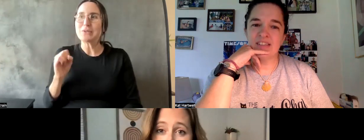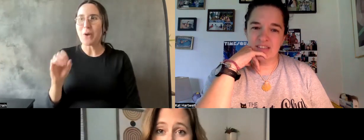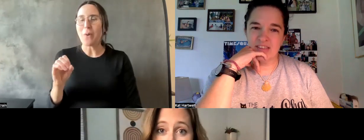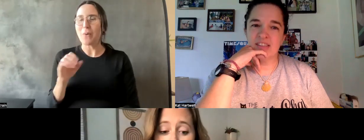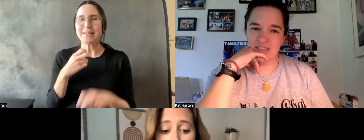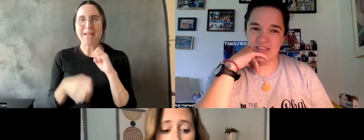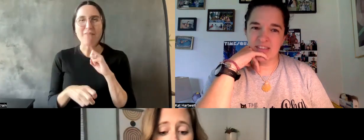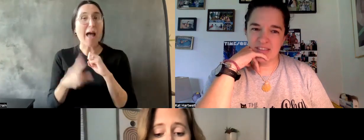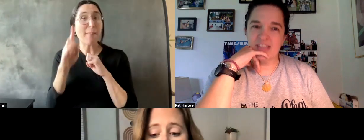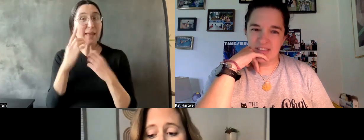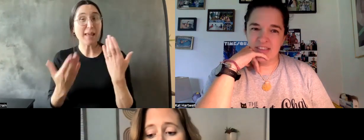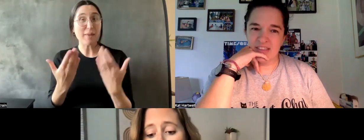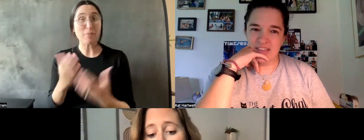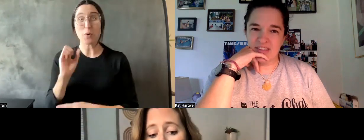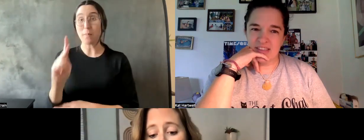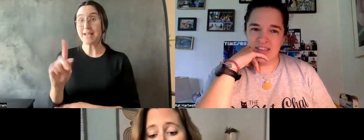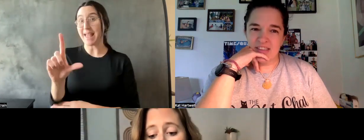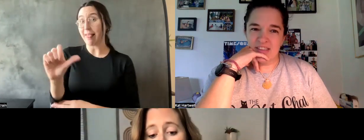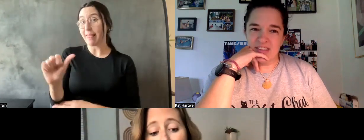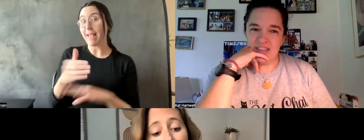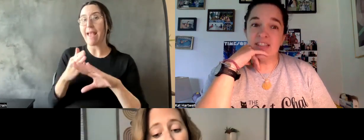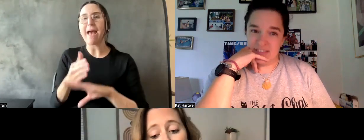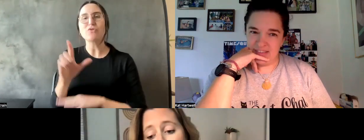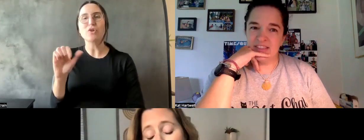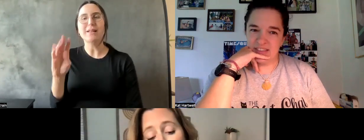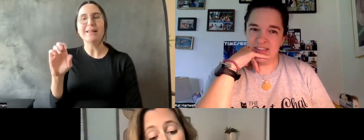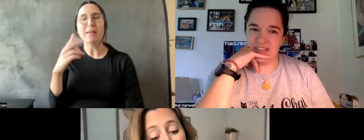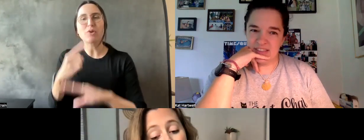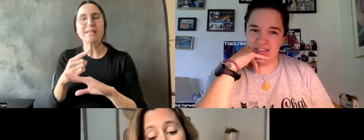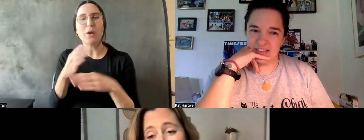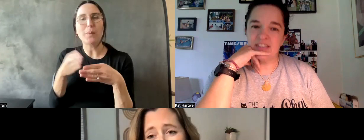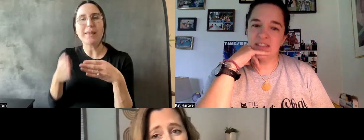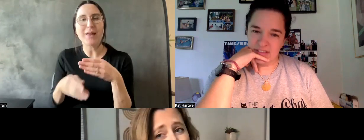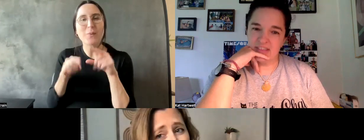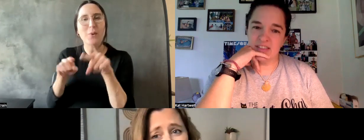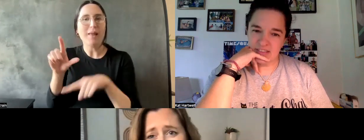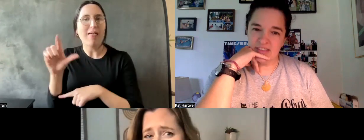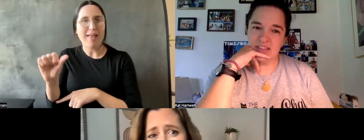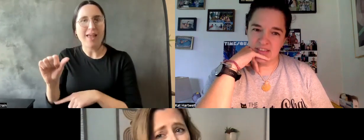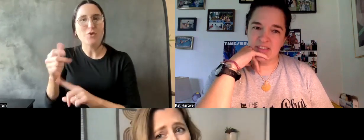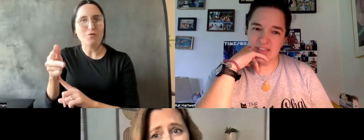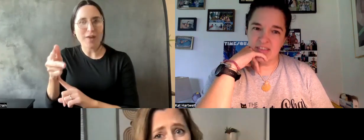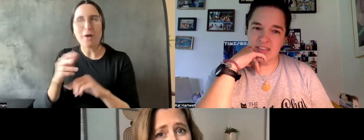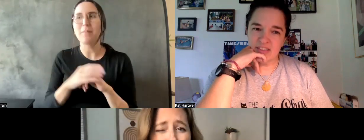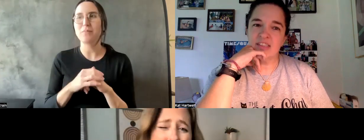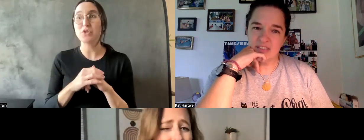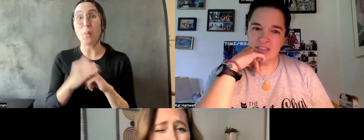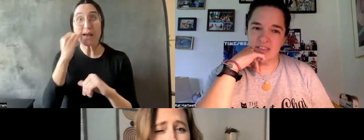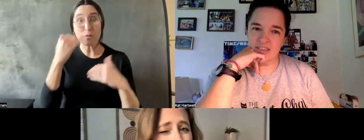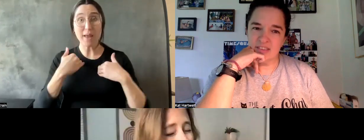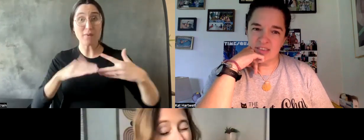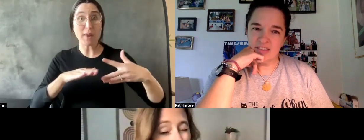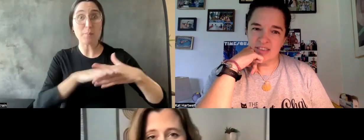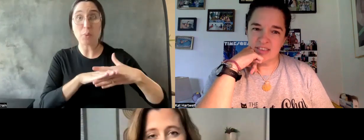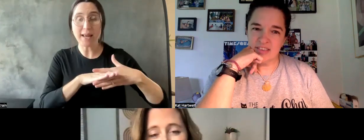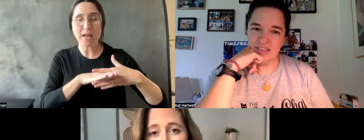after Labor Day weekend. But yeah, and in between seasons, we try to just recycle what we've done because not